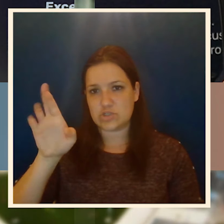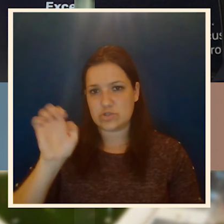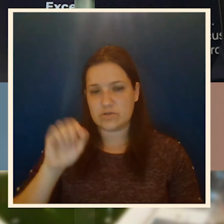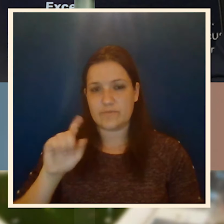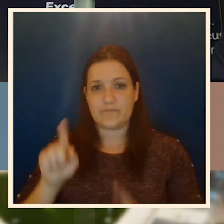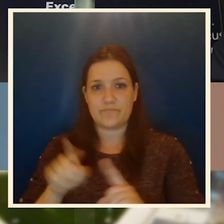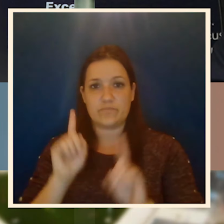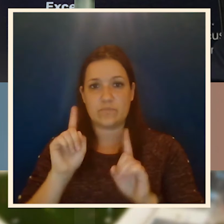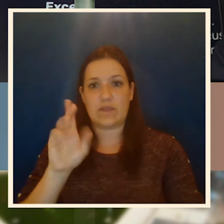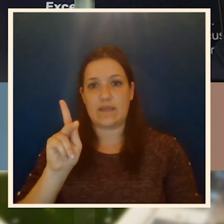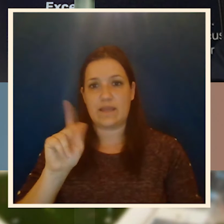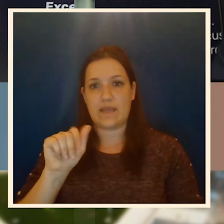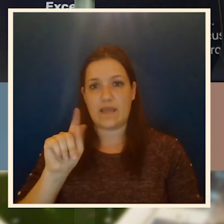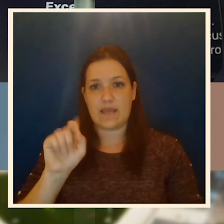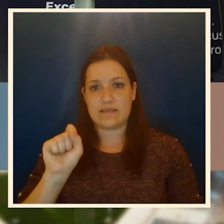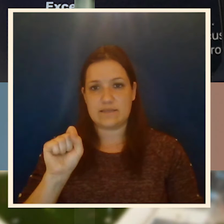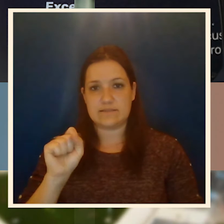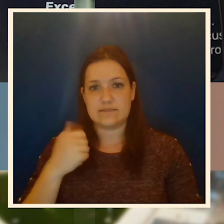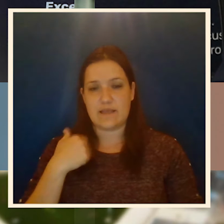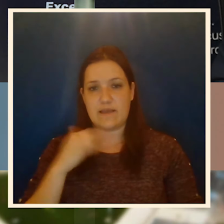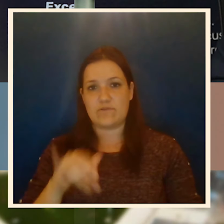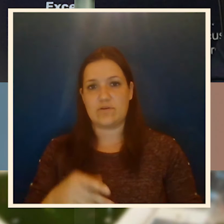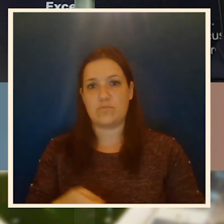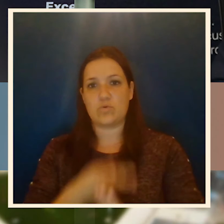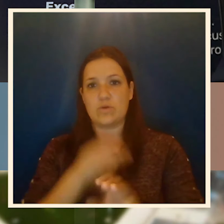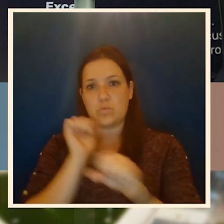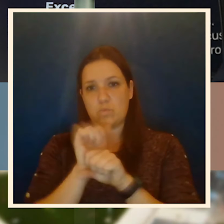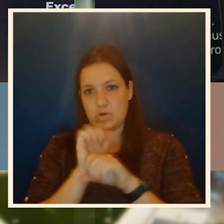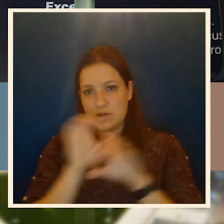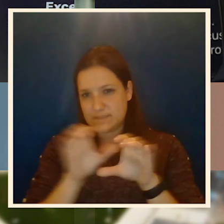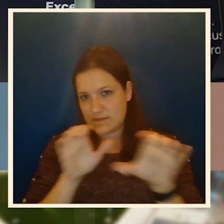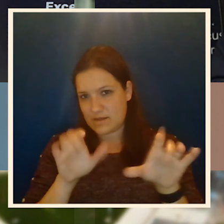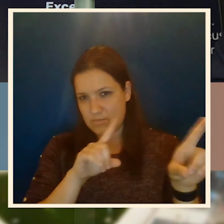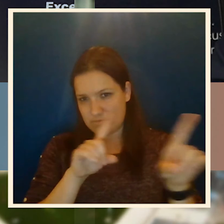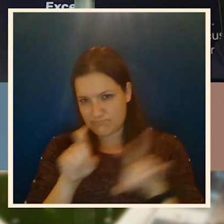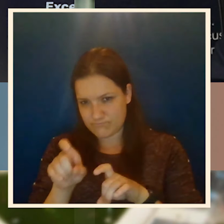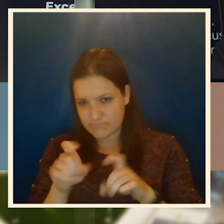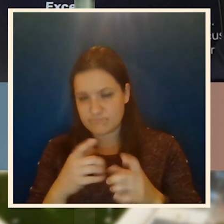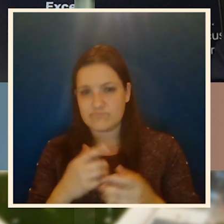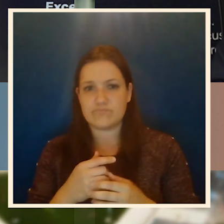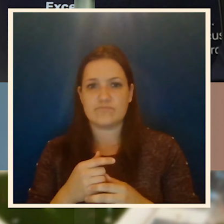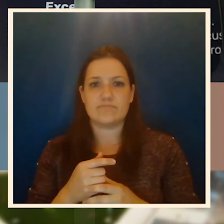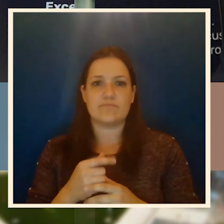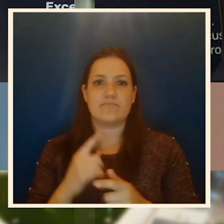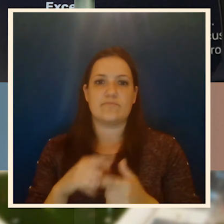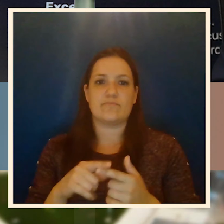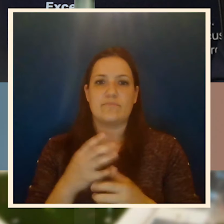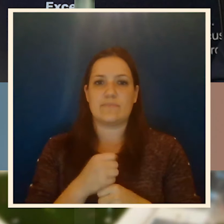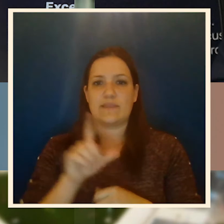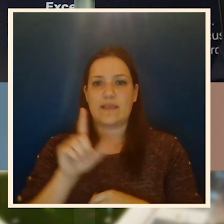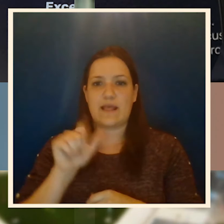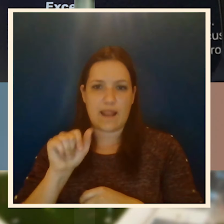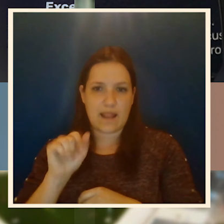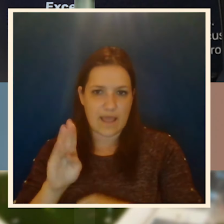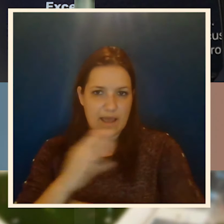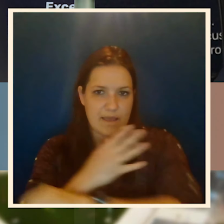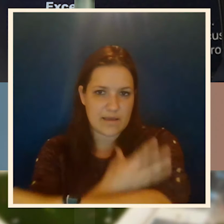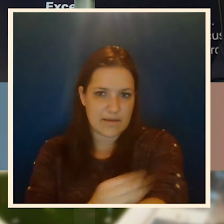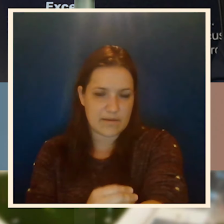to CATS to have their pre-work done, where they're assessed and may receive lab tests,